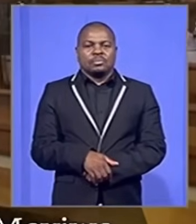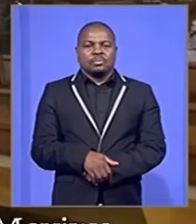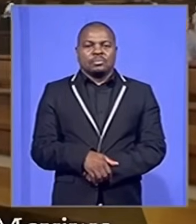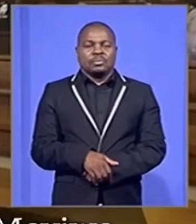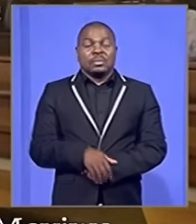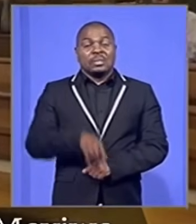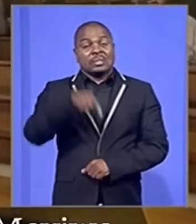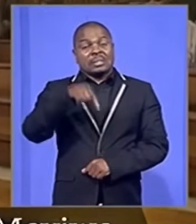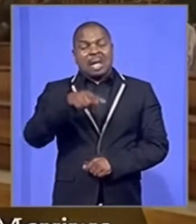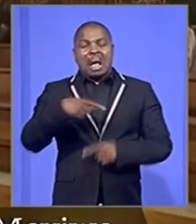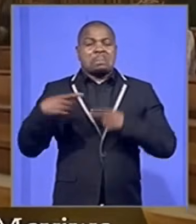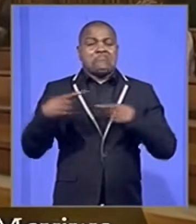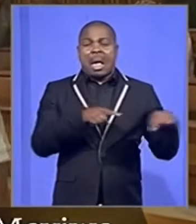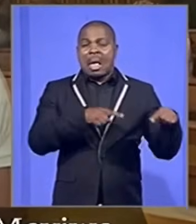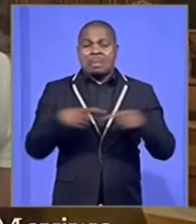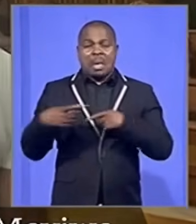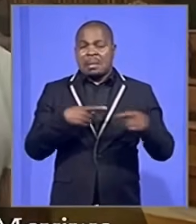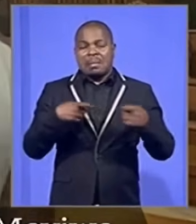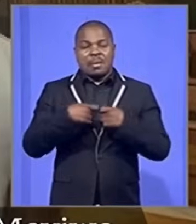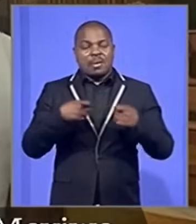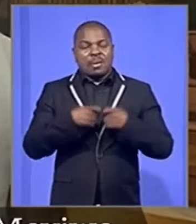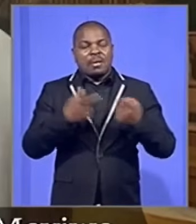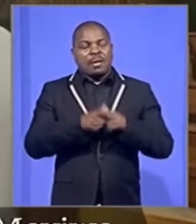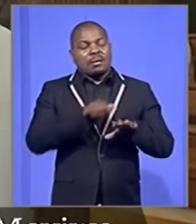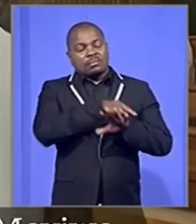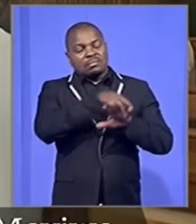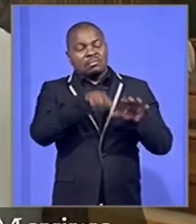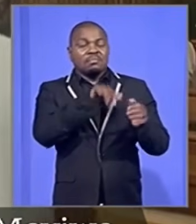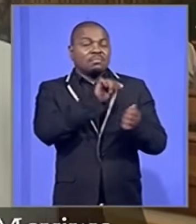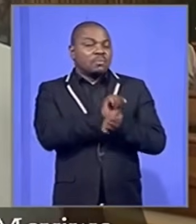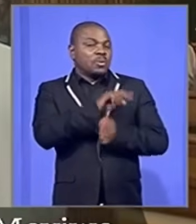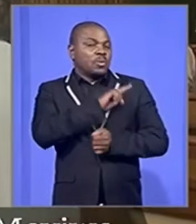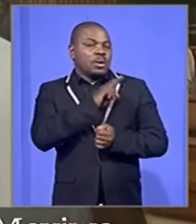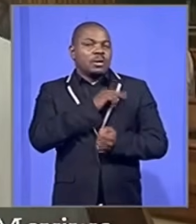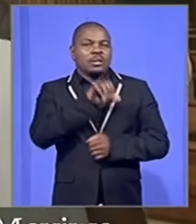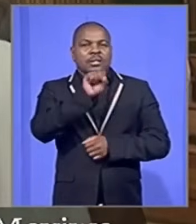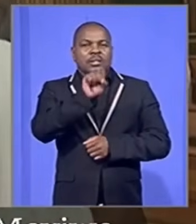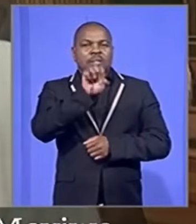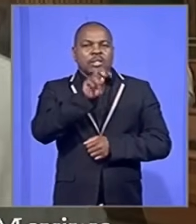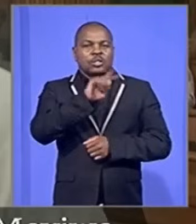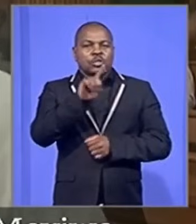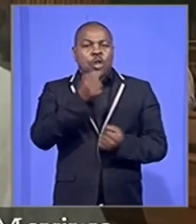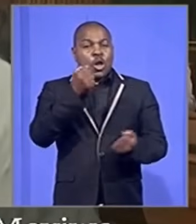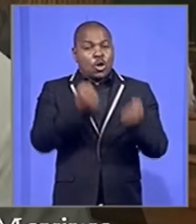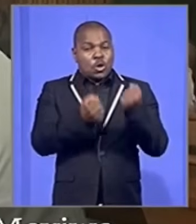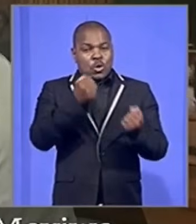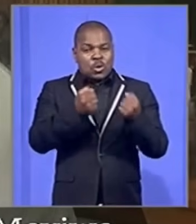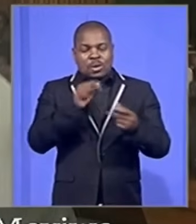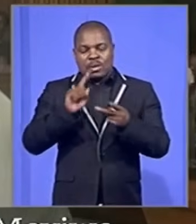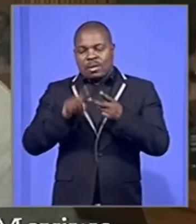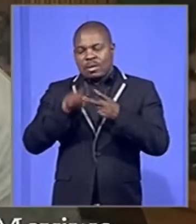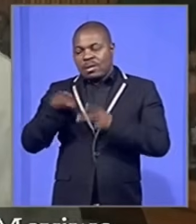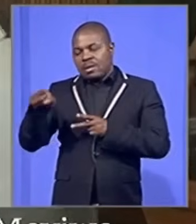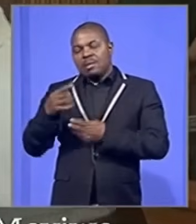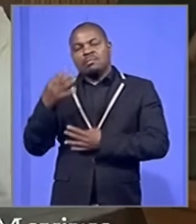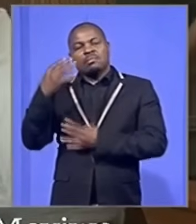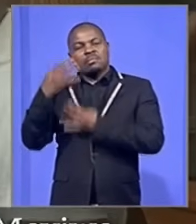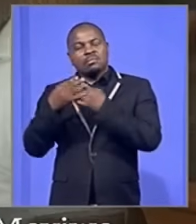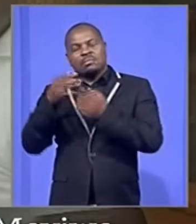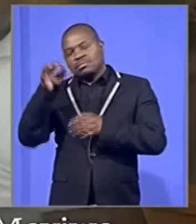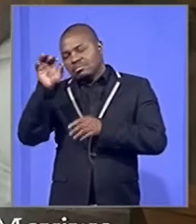Go bile le dikgogakgogano magareng ga ba bangwe ba ba latofatšwa tshekong ya polao ya Senzo Meiwa le ba leta kgolego